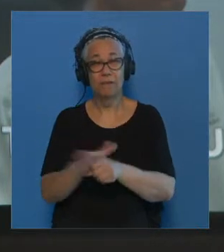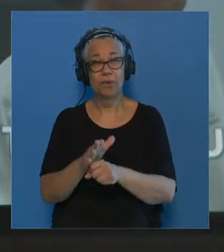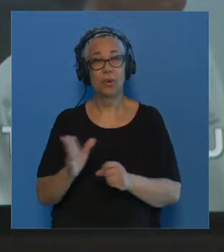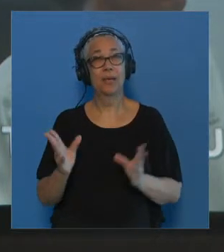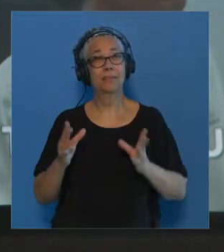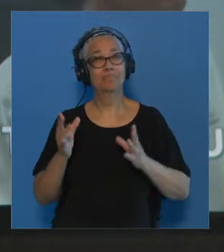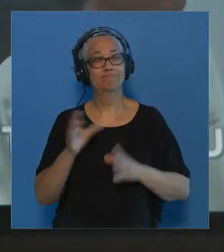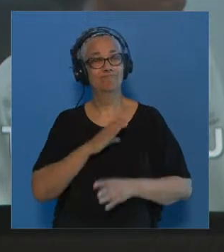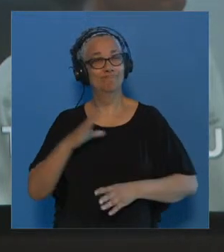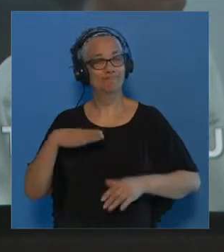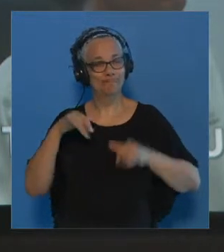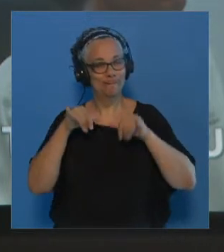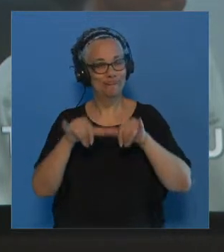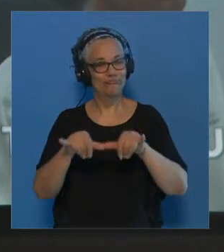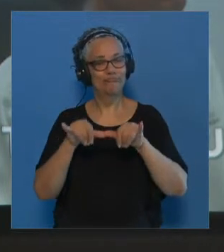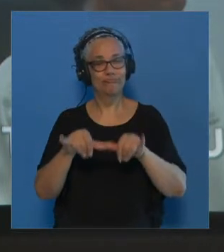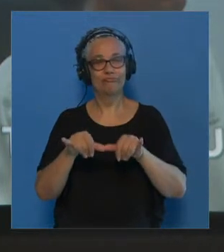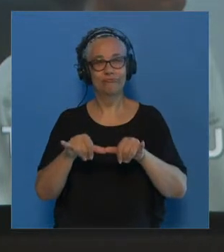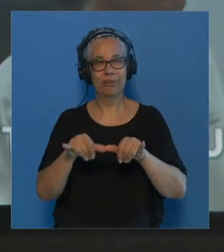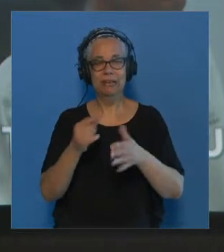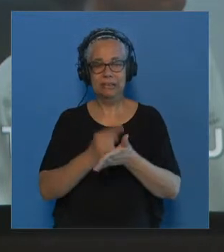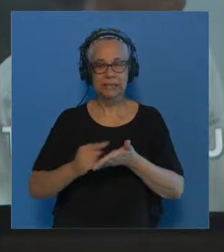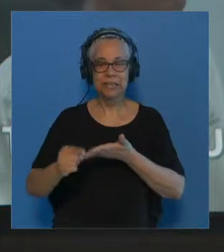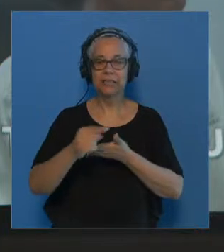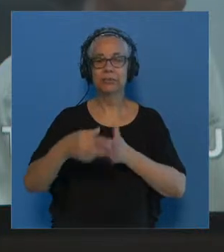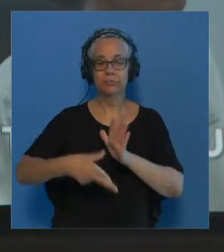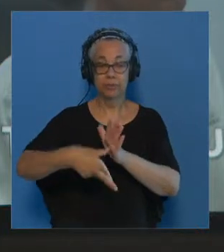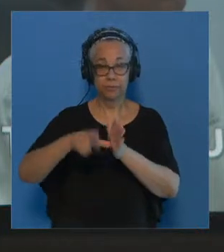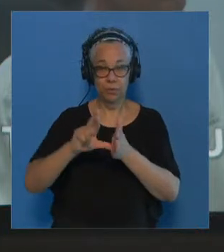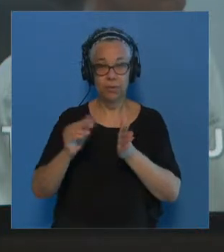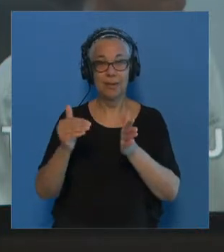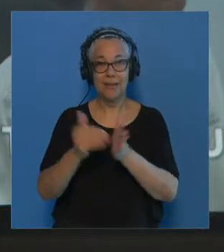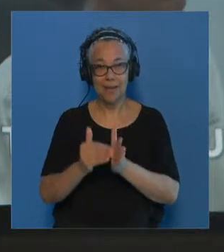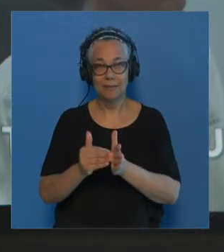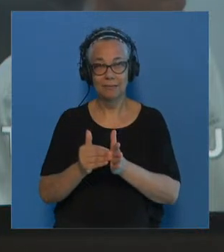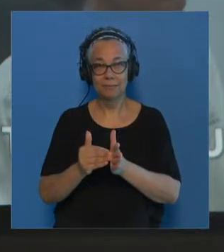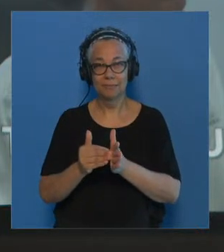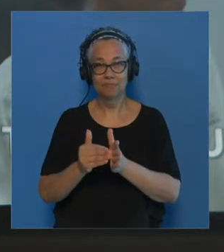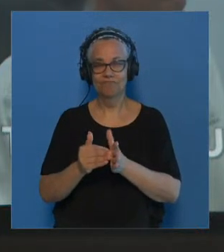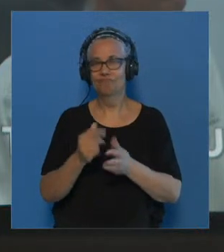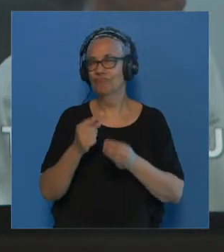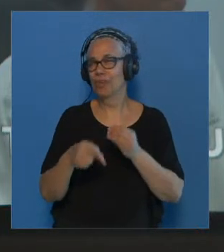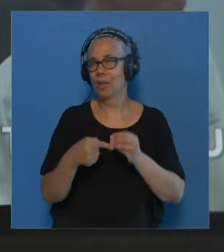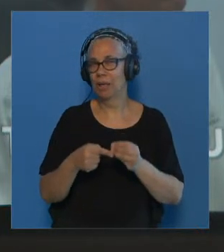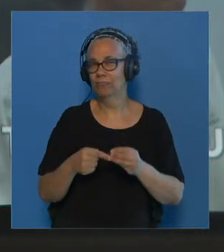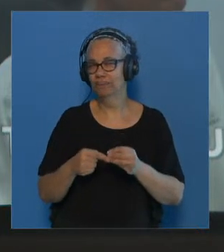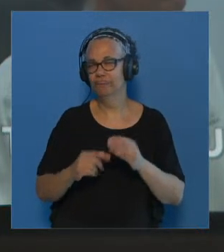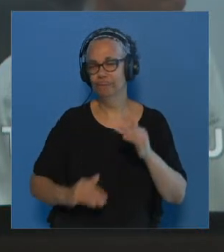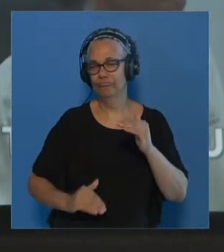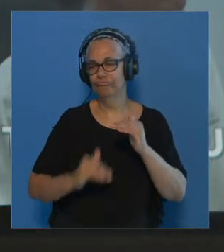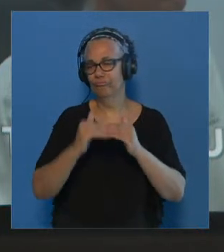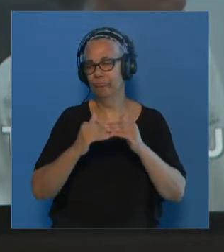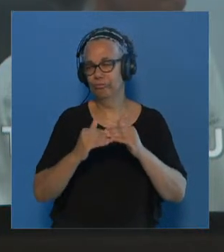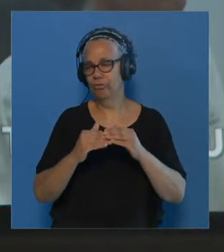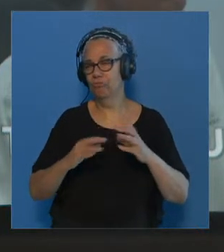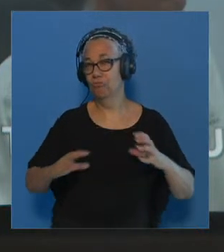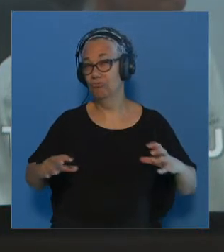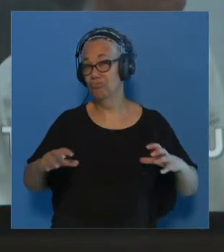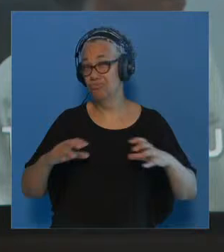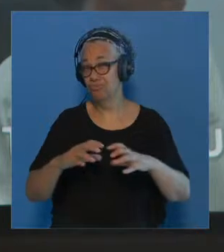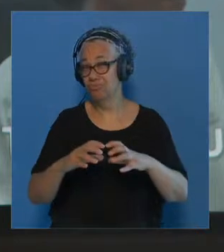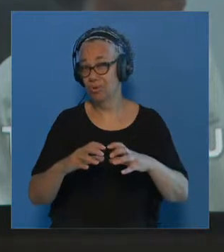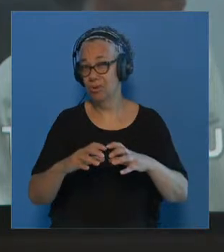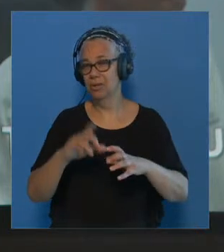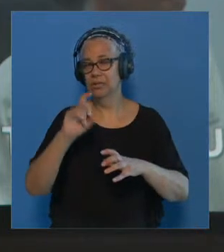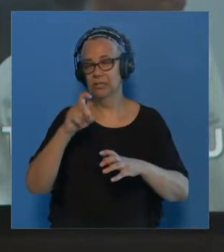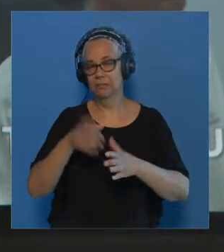in place and be reviewed next week. With regard to gatherings larger than 50 persons, requests must be made